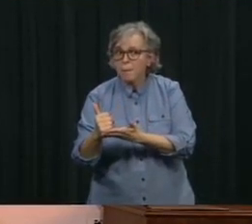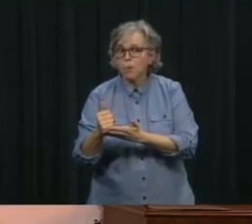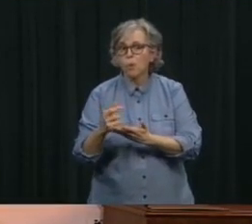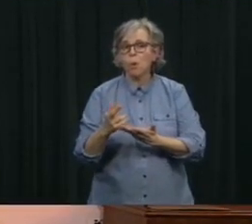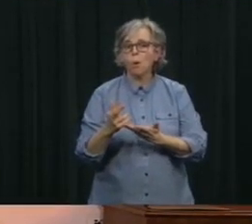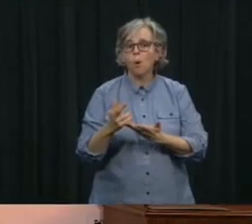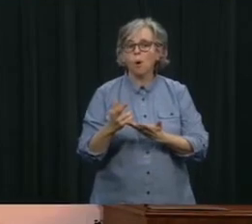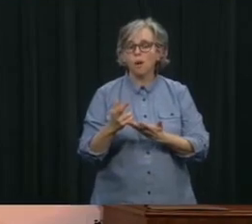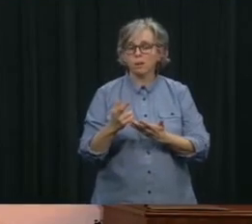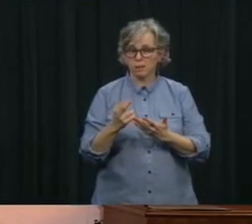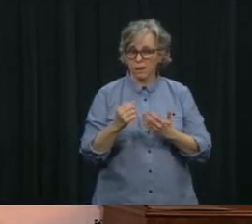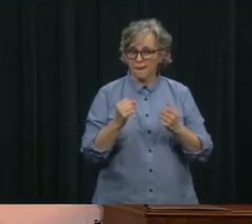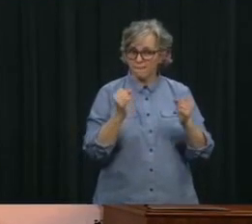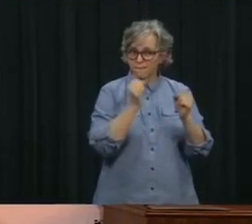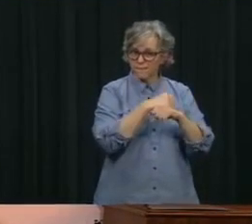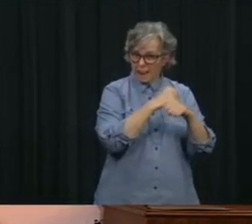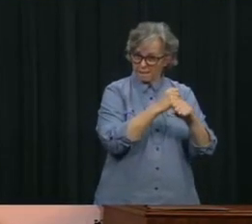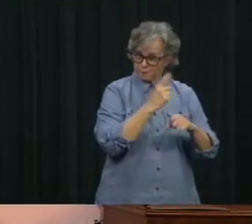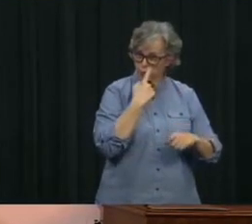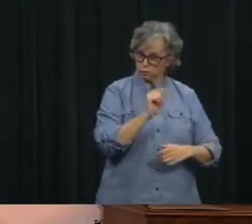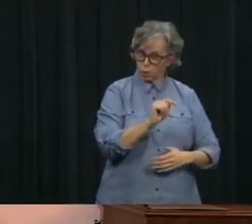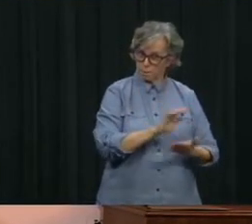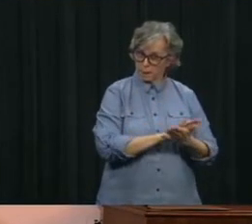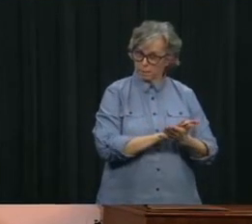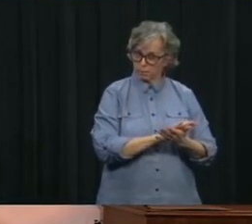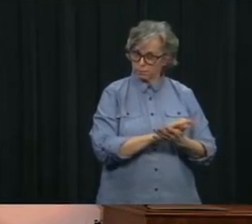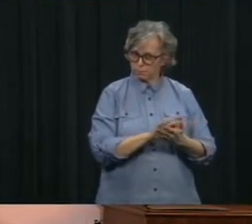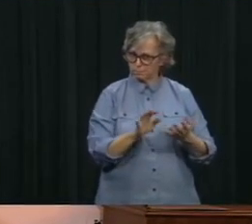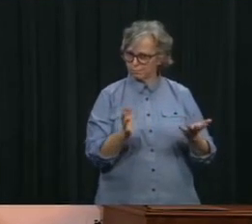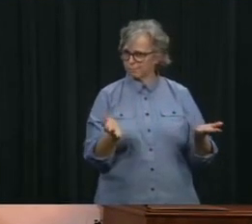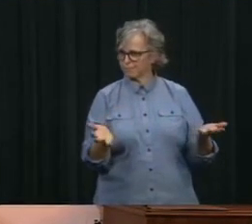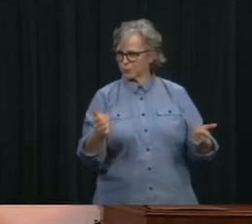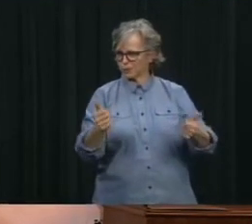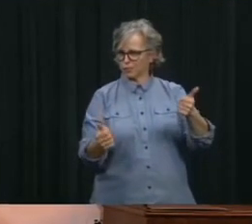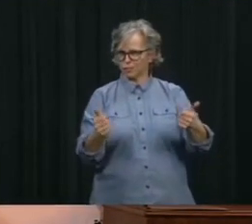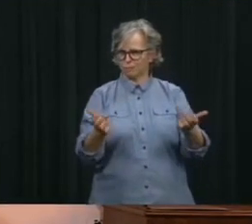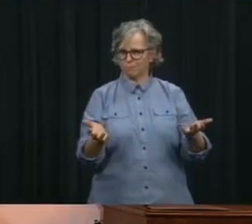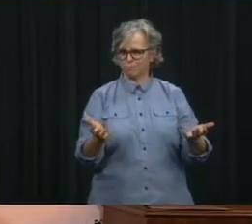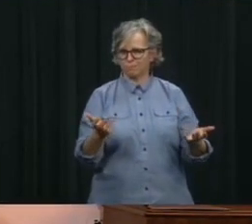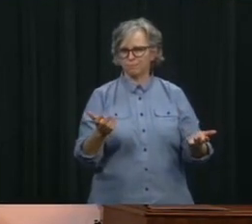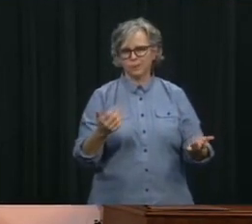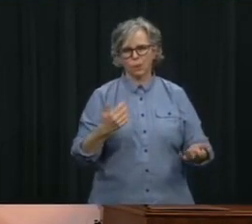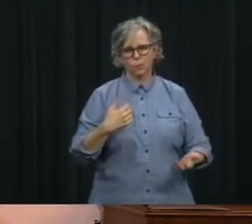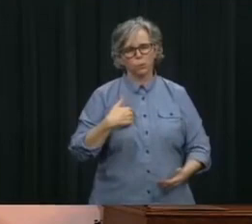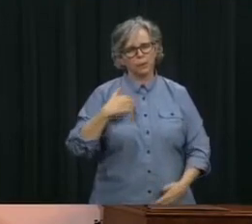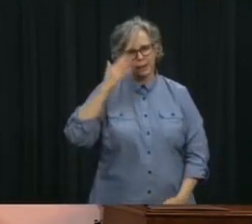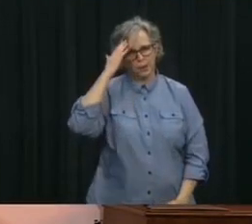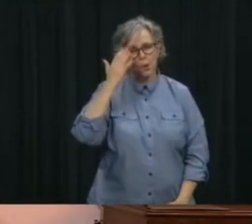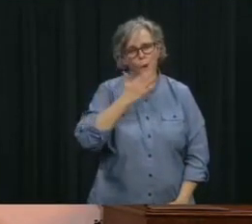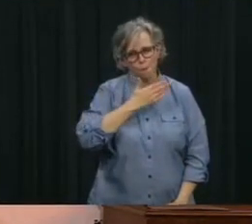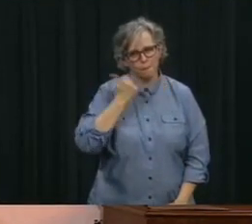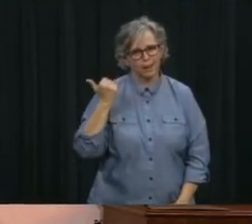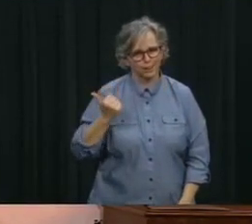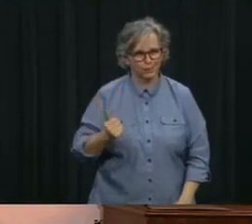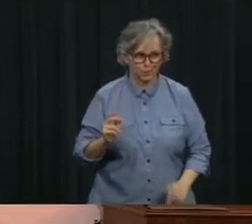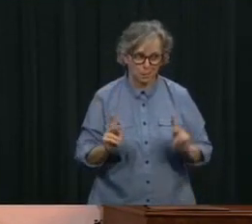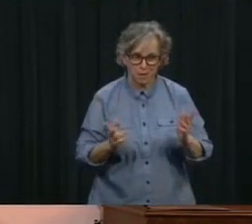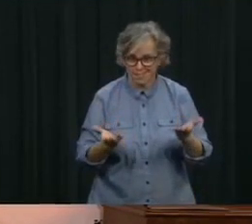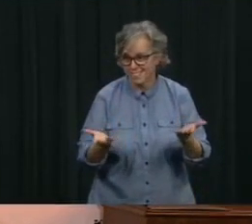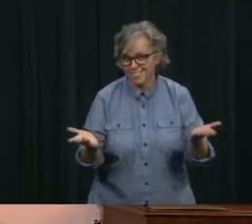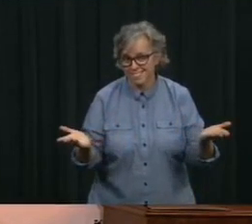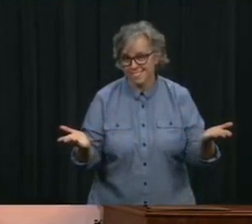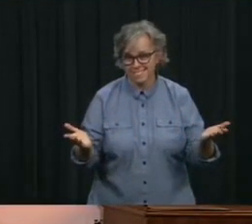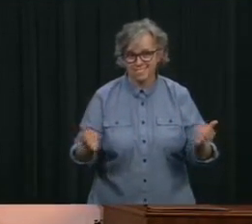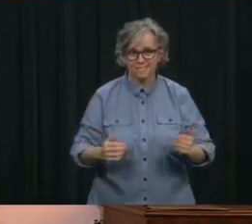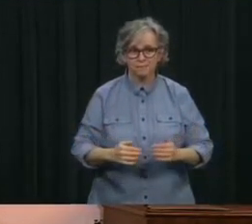grocery store over toilet paper? We're better than that. It's time to lift our spirits to the calling